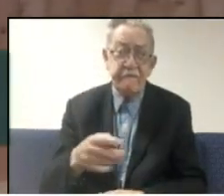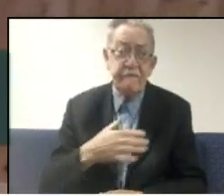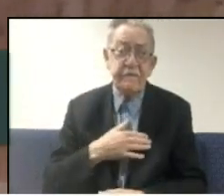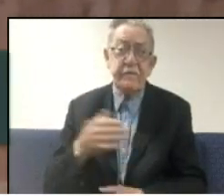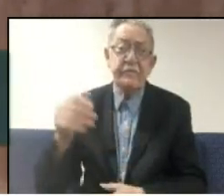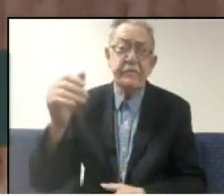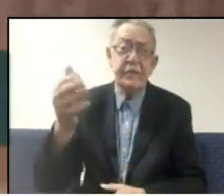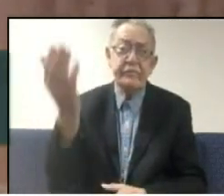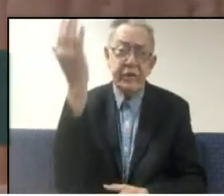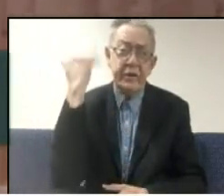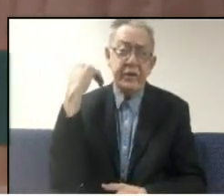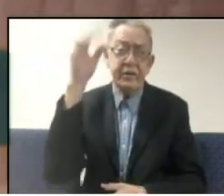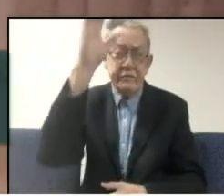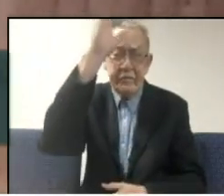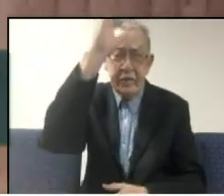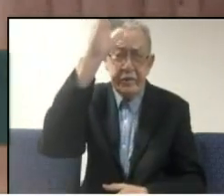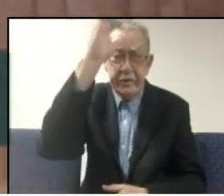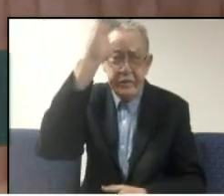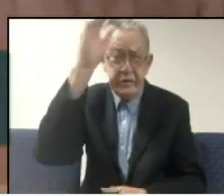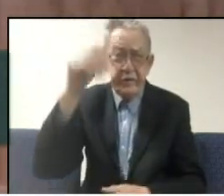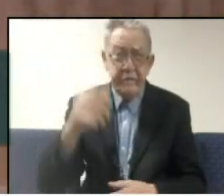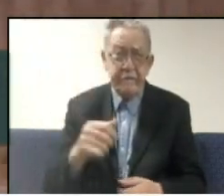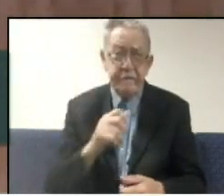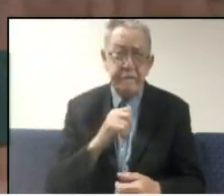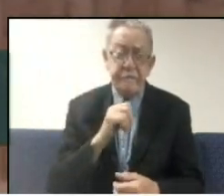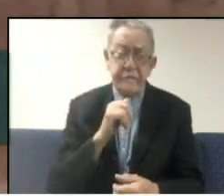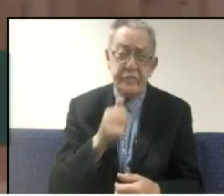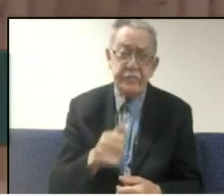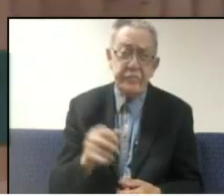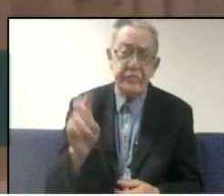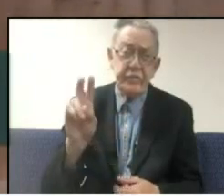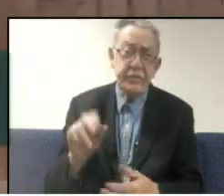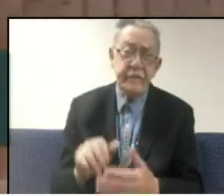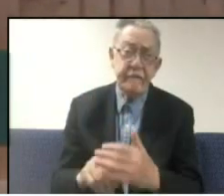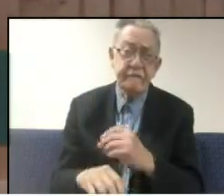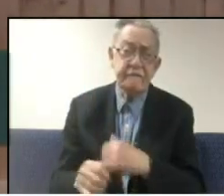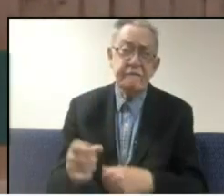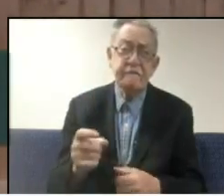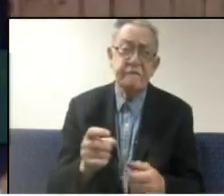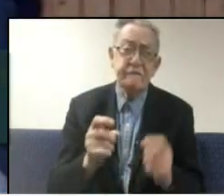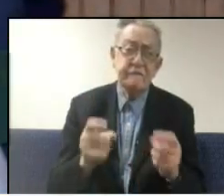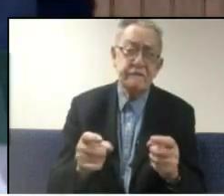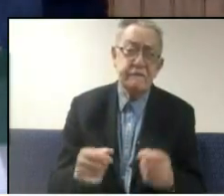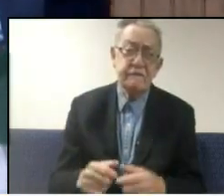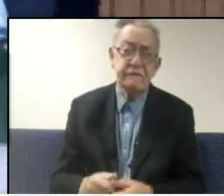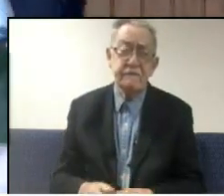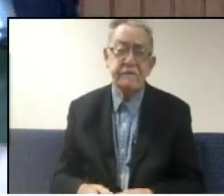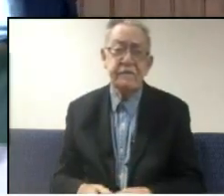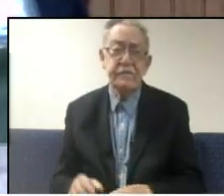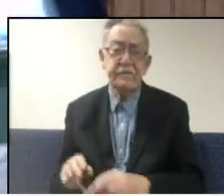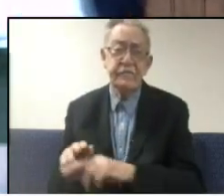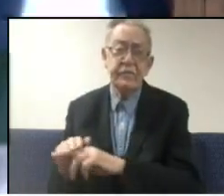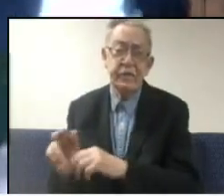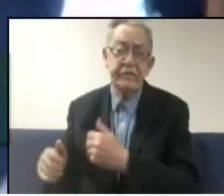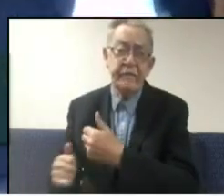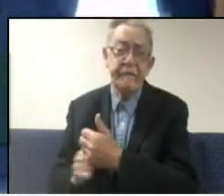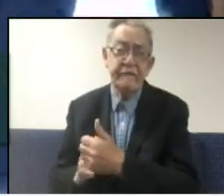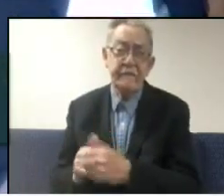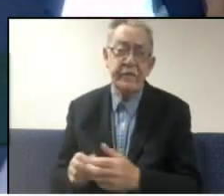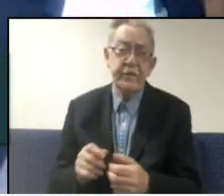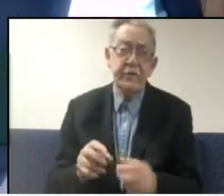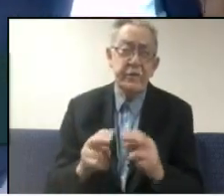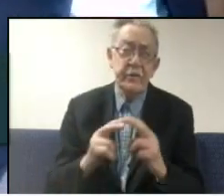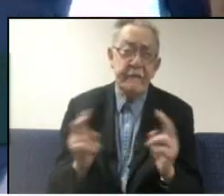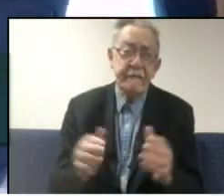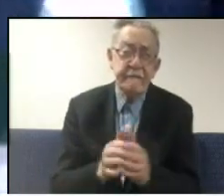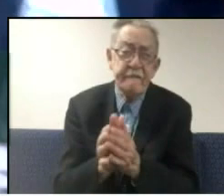fathers. I wasn't just half-hearted. I wasn't just a Sabbath-only kind of Jew. I was very zealous for what I